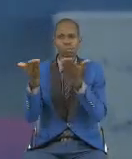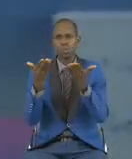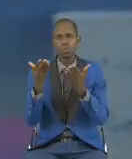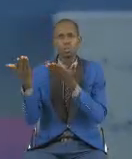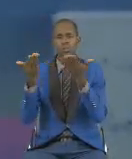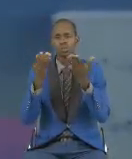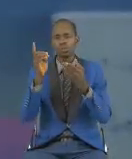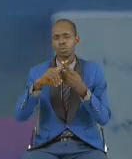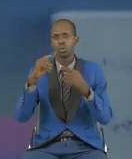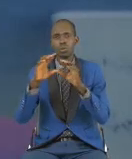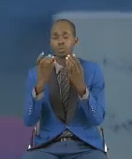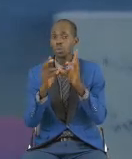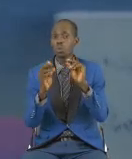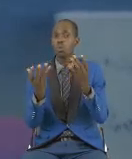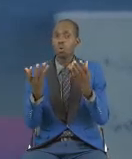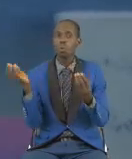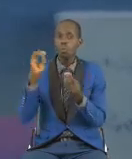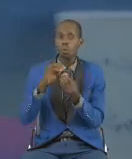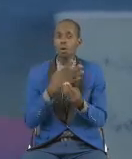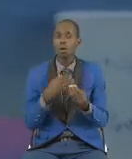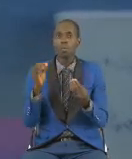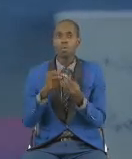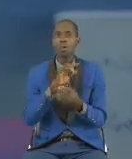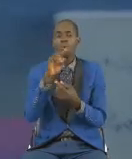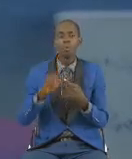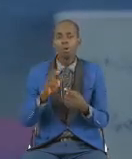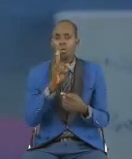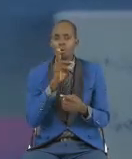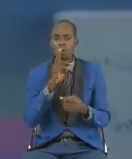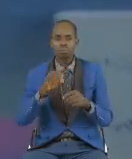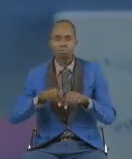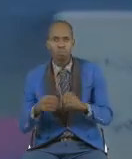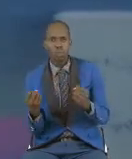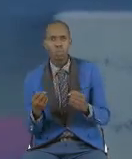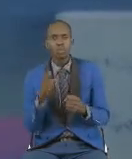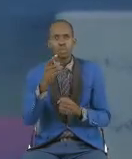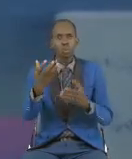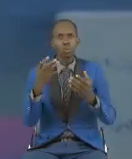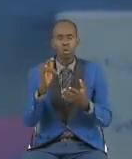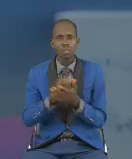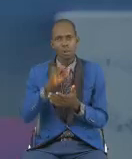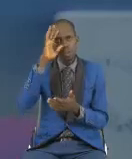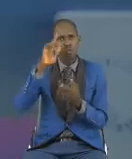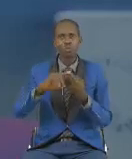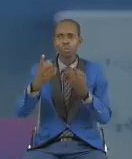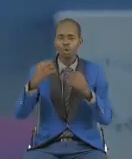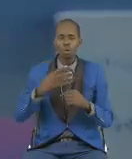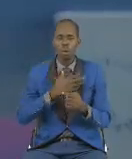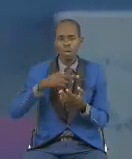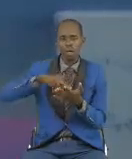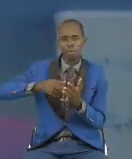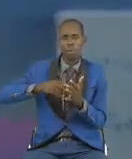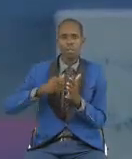service more and more. When the water breaks down your house, you want the man to come and fix all those things.